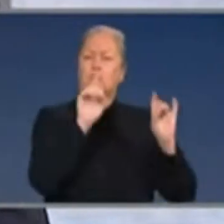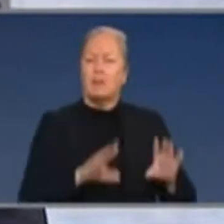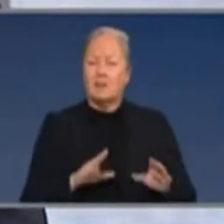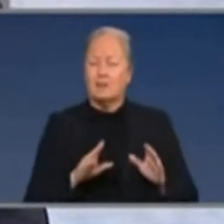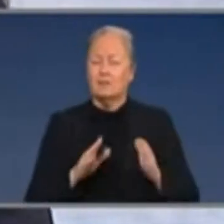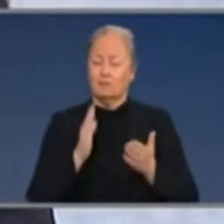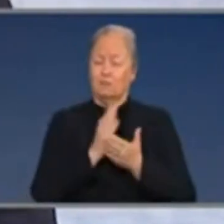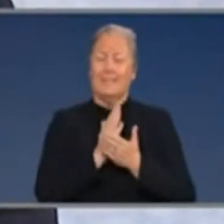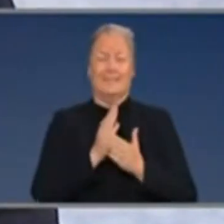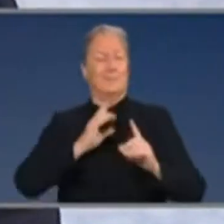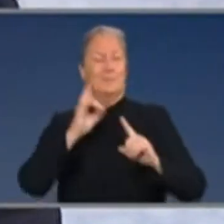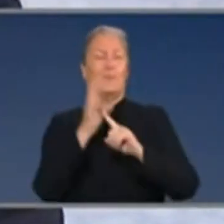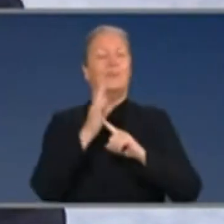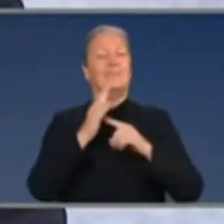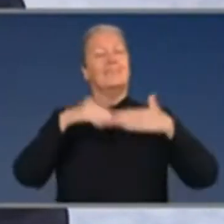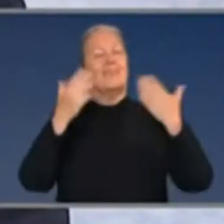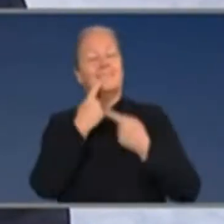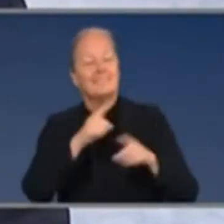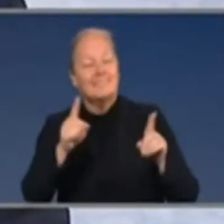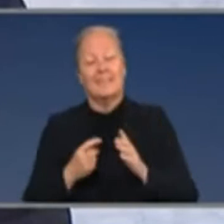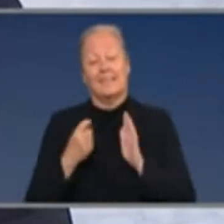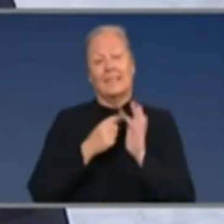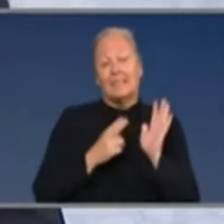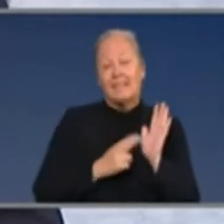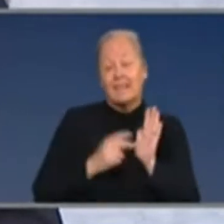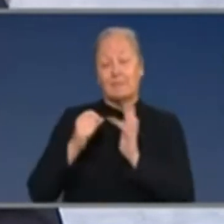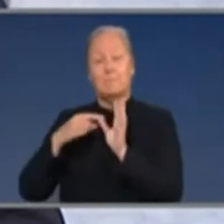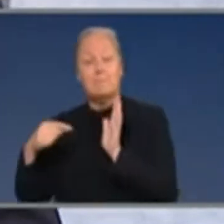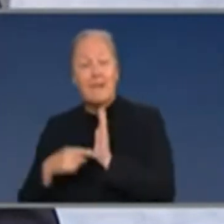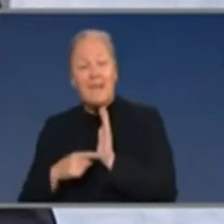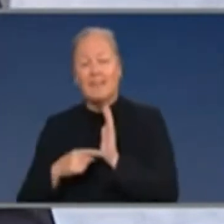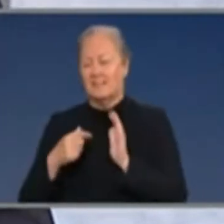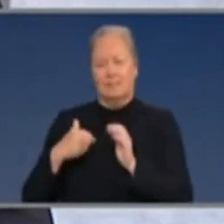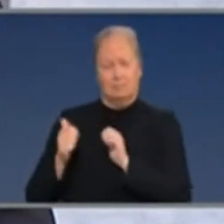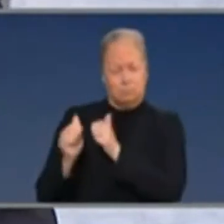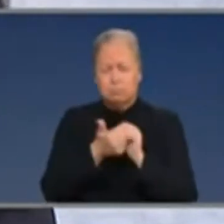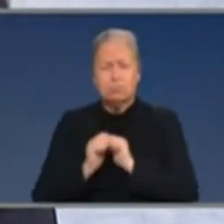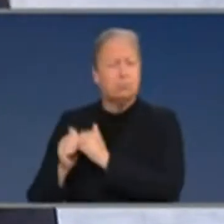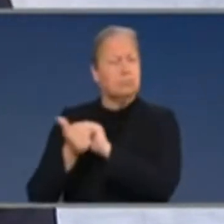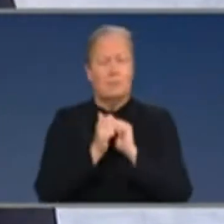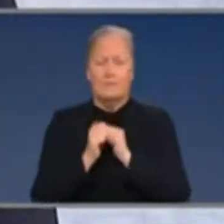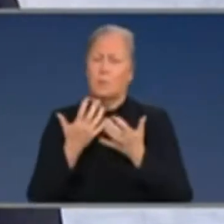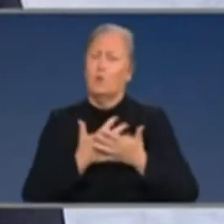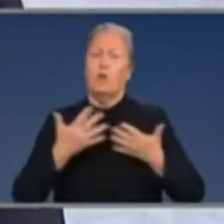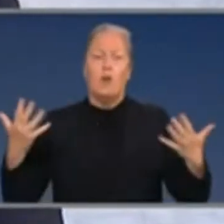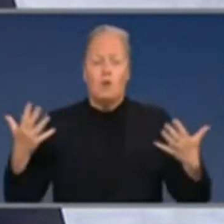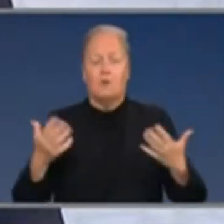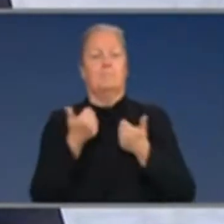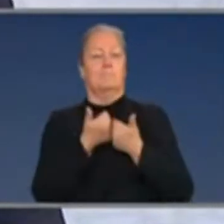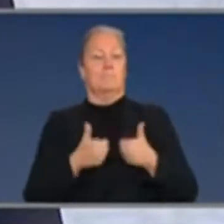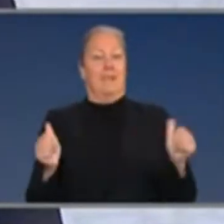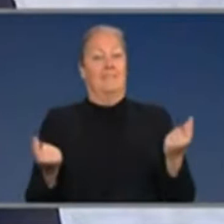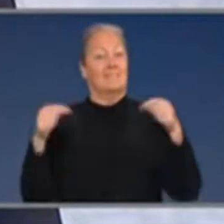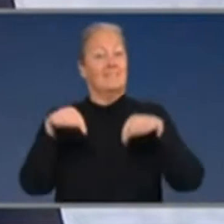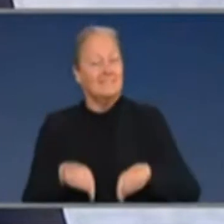day, and I know one that both Ken and Pat have been working together on now for some time, and I'm so pleased that we've come to